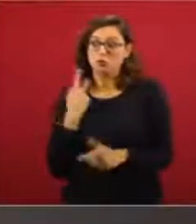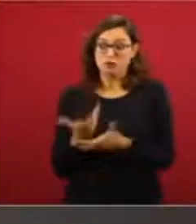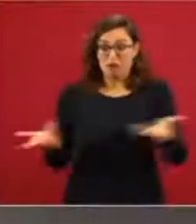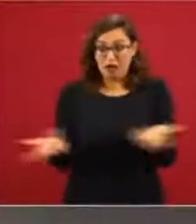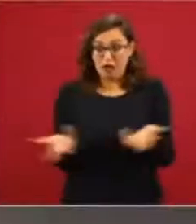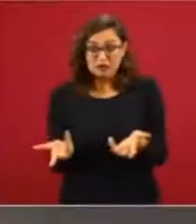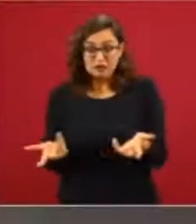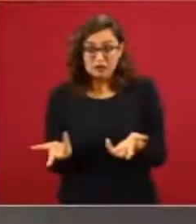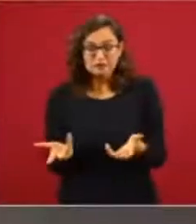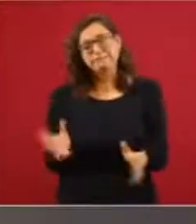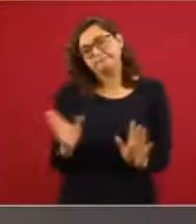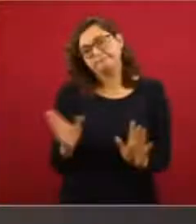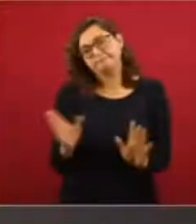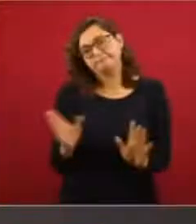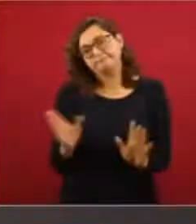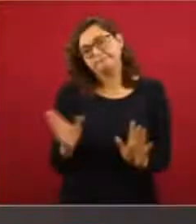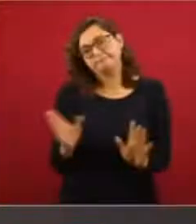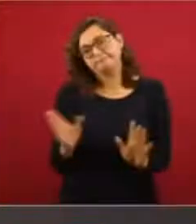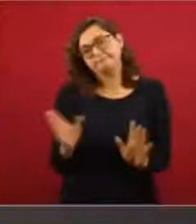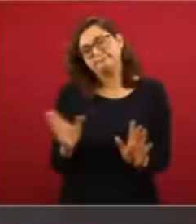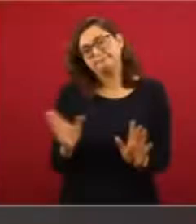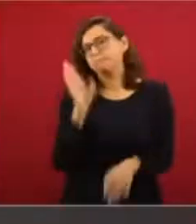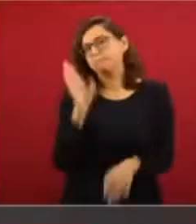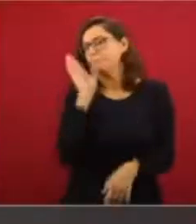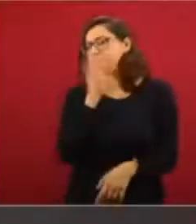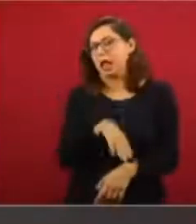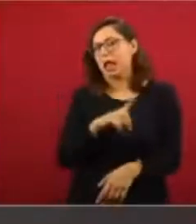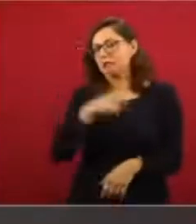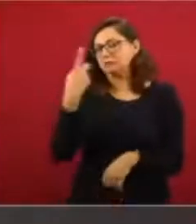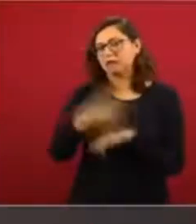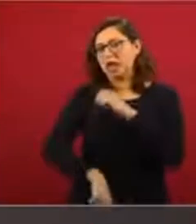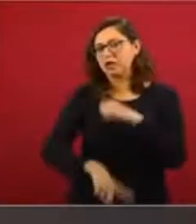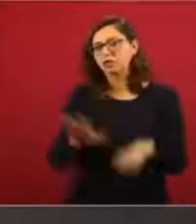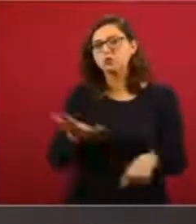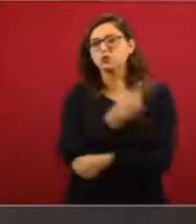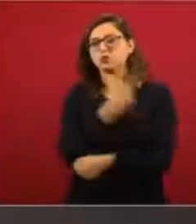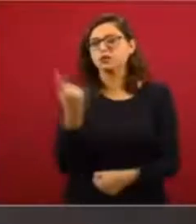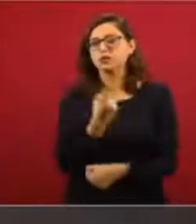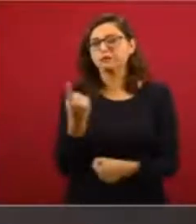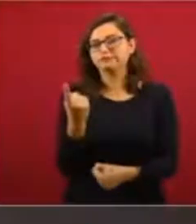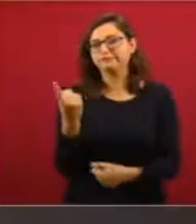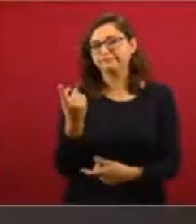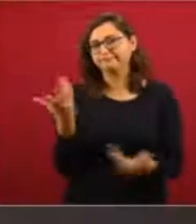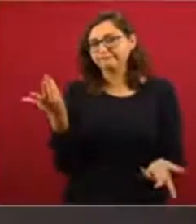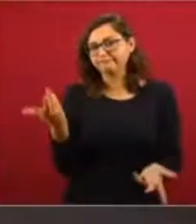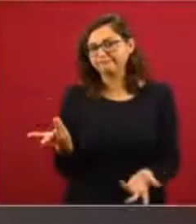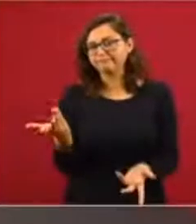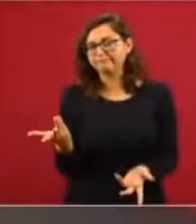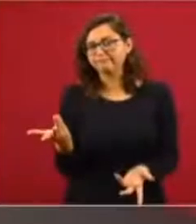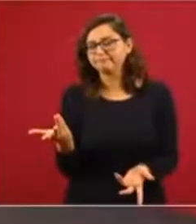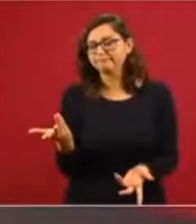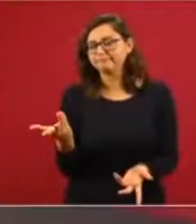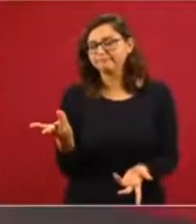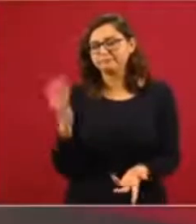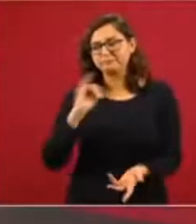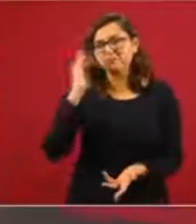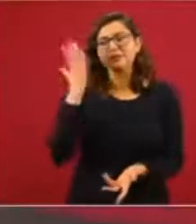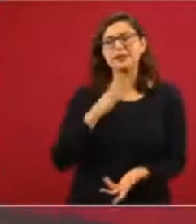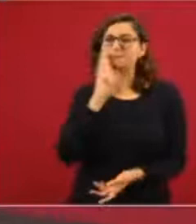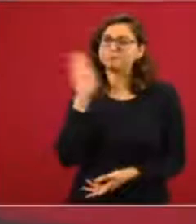¿Por qué le perjudica? So how does it hurt it? Porque en este caso le da